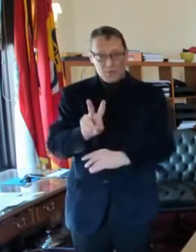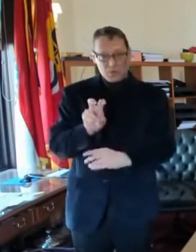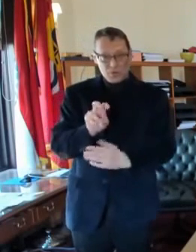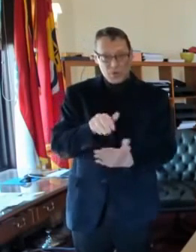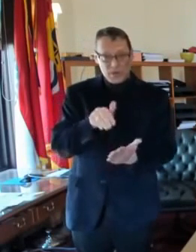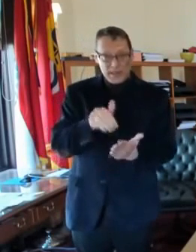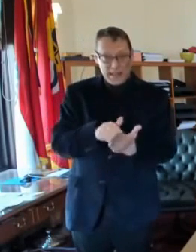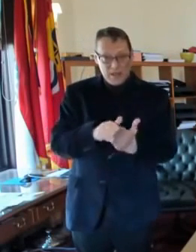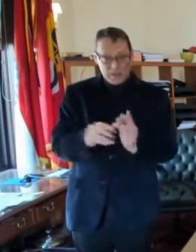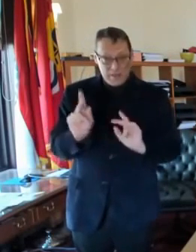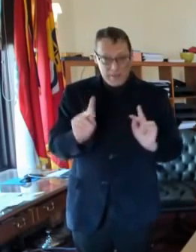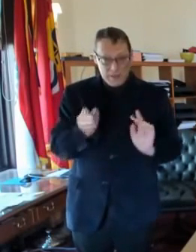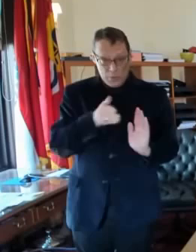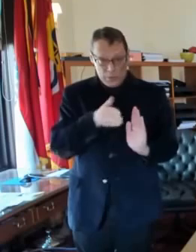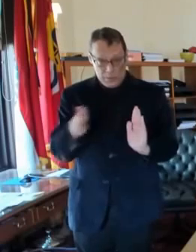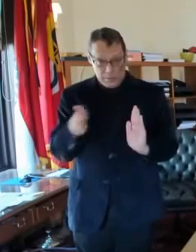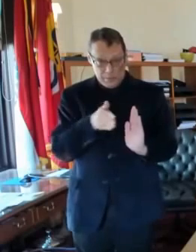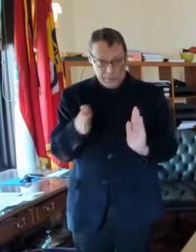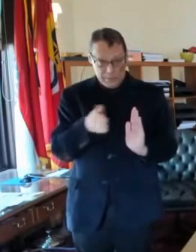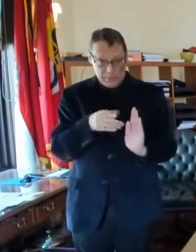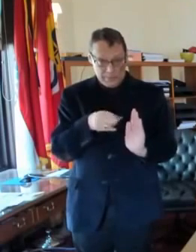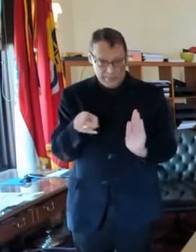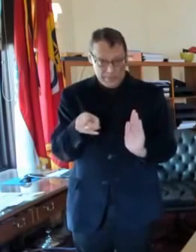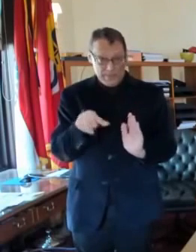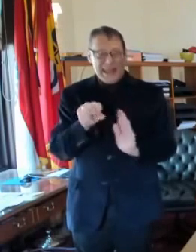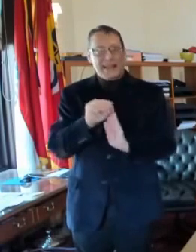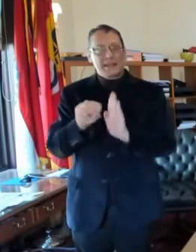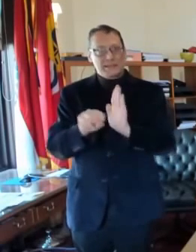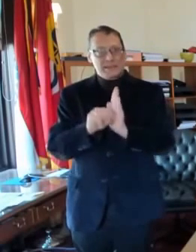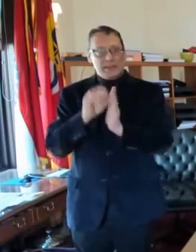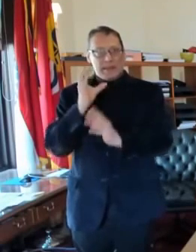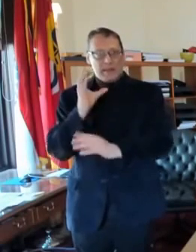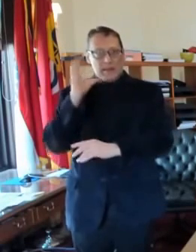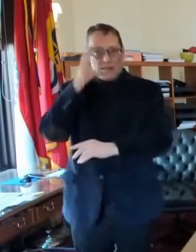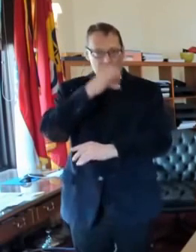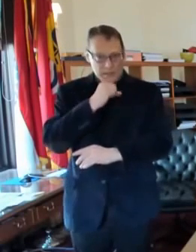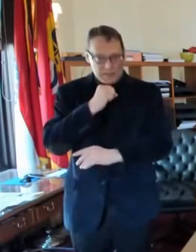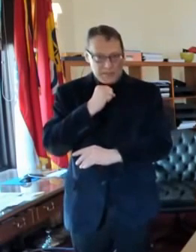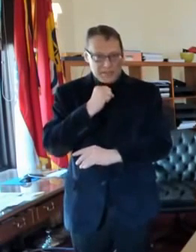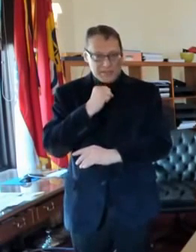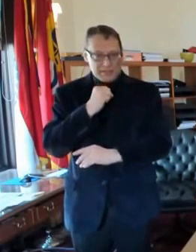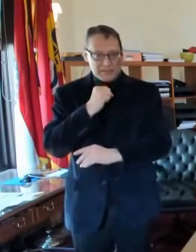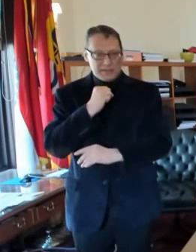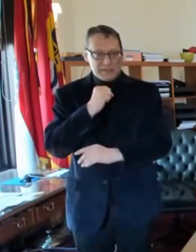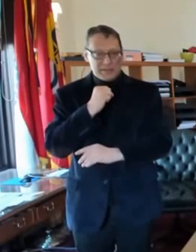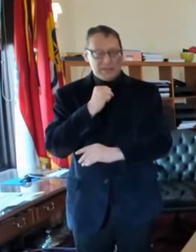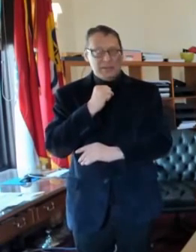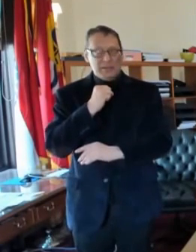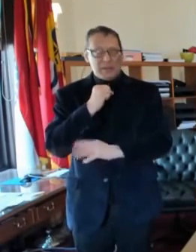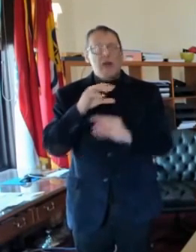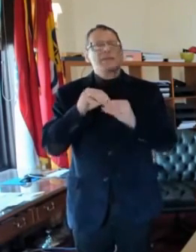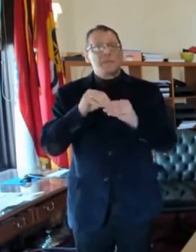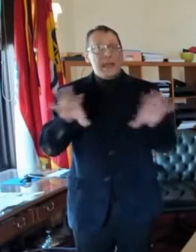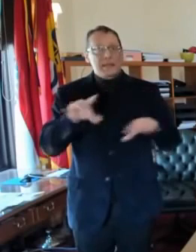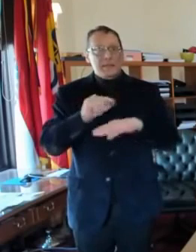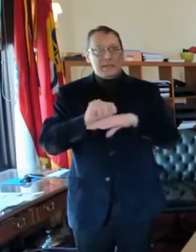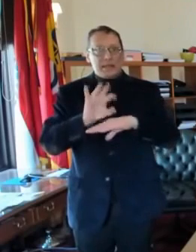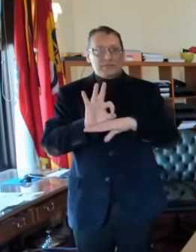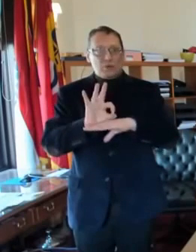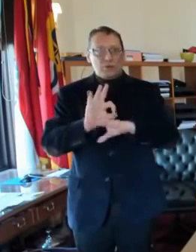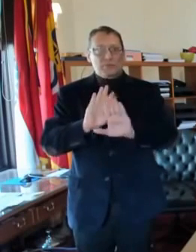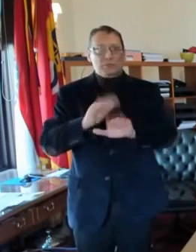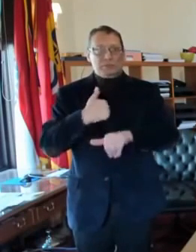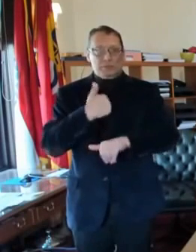people, the state estimates that, actually this was the pandemic task force, excuse